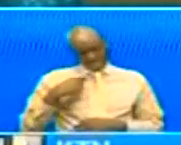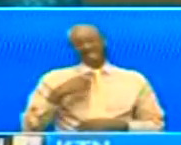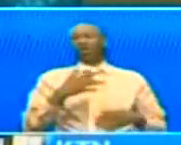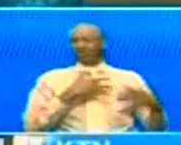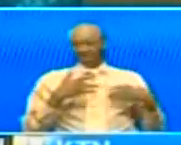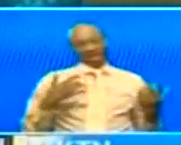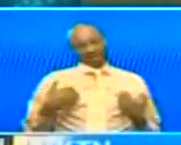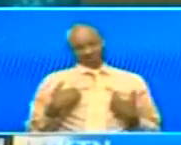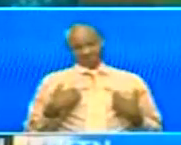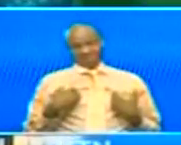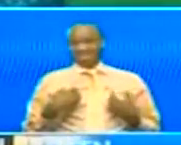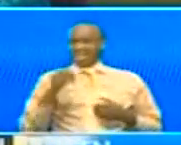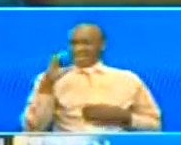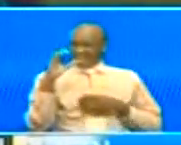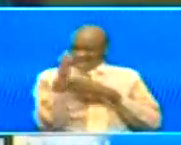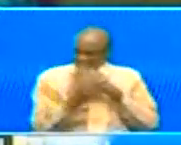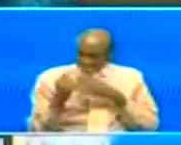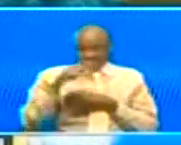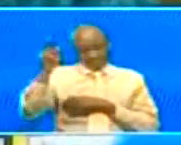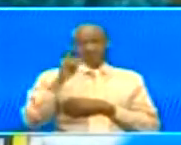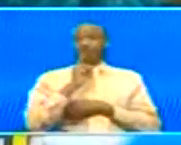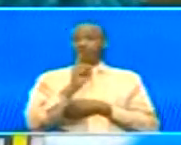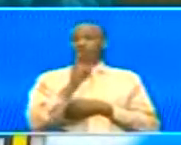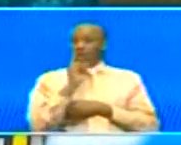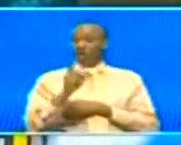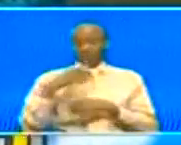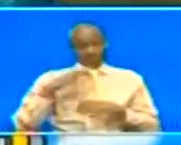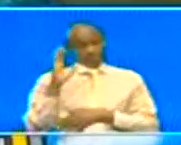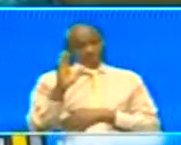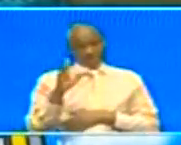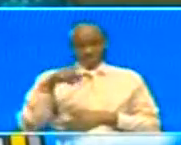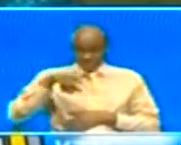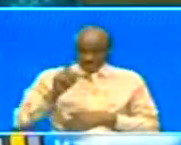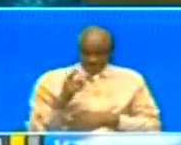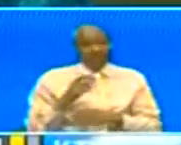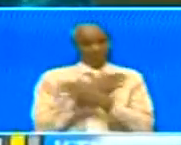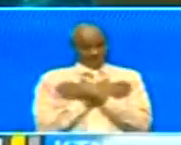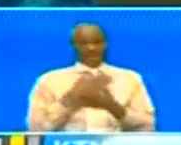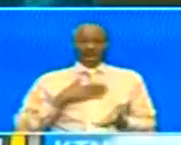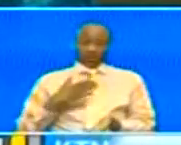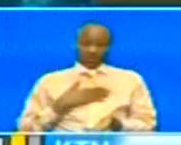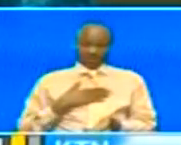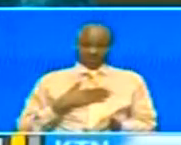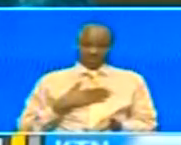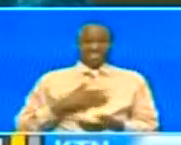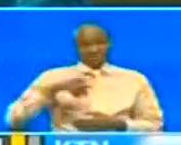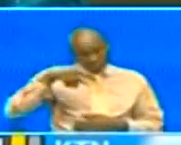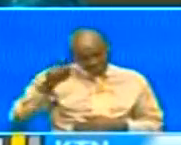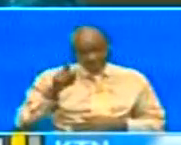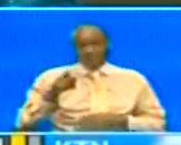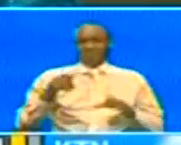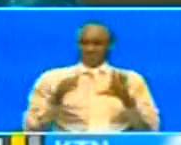concerned that the countries that have issued advisories are considered friends who have been part of